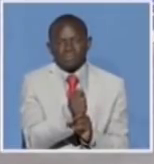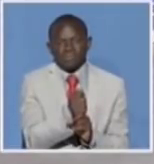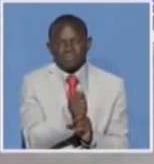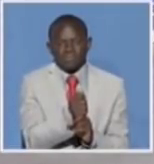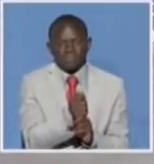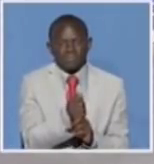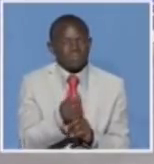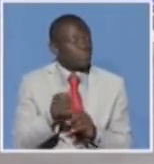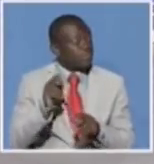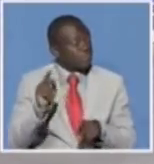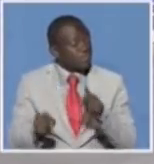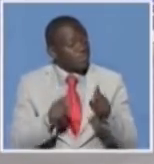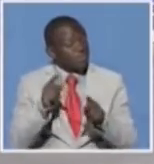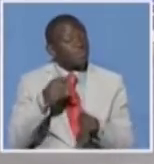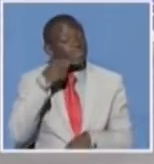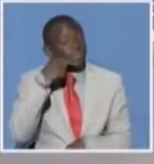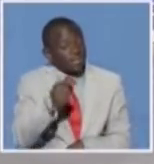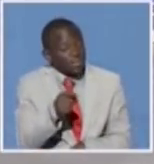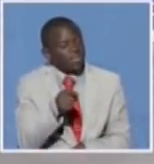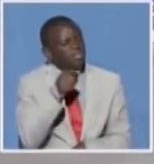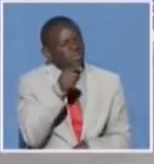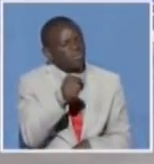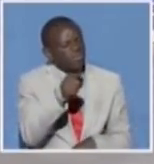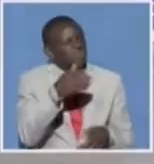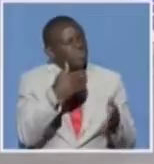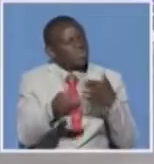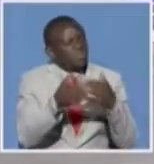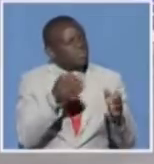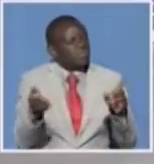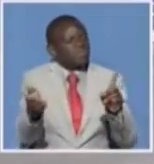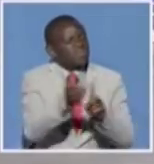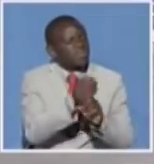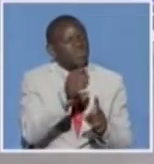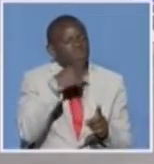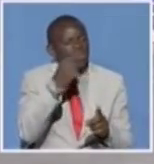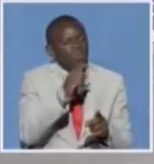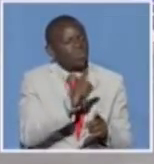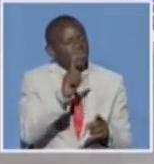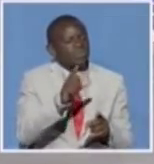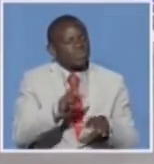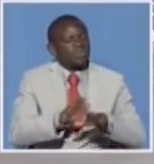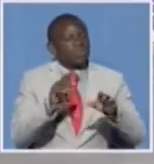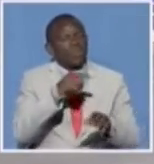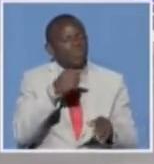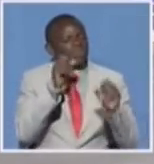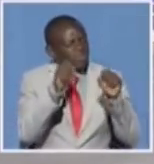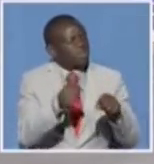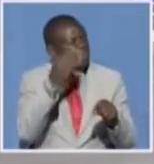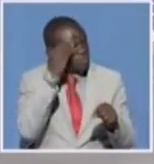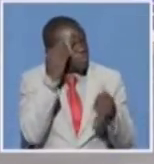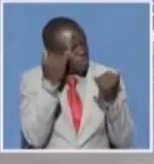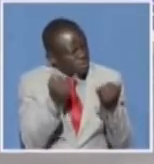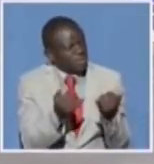was. Yes, we know. We do know. And this where was is the why, leakage? And this is why we are saying that measures are being